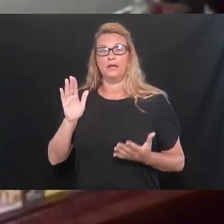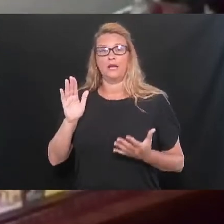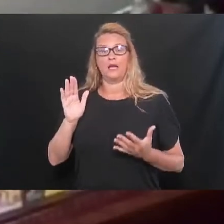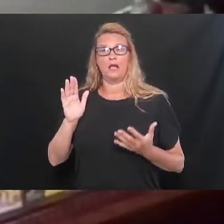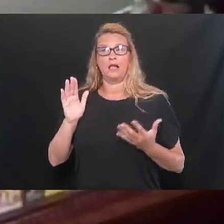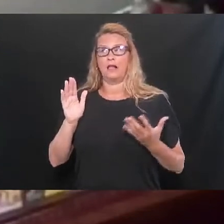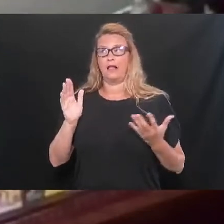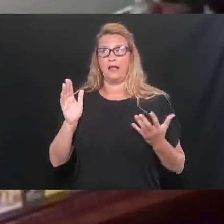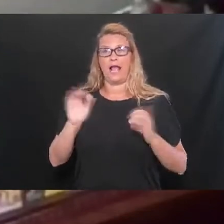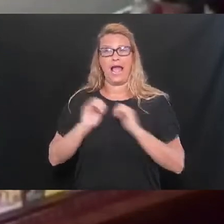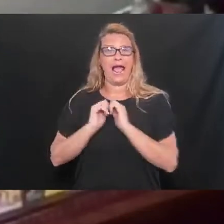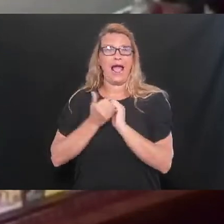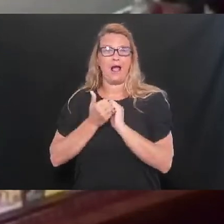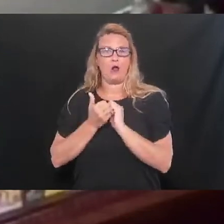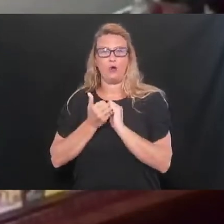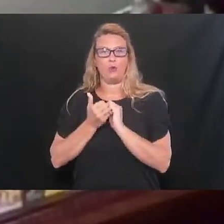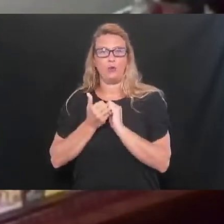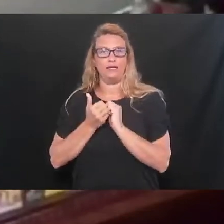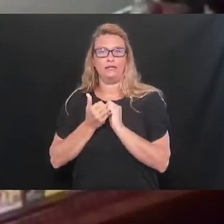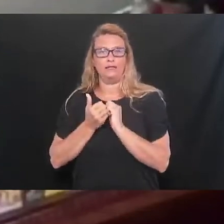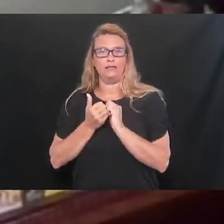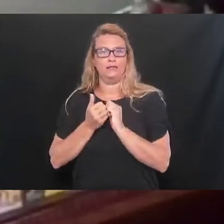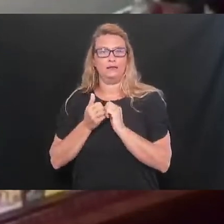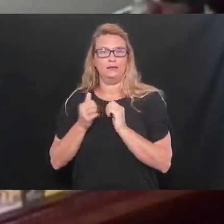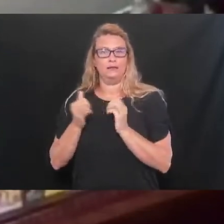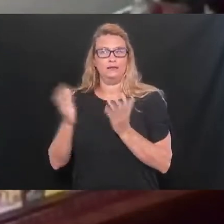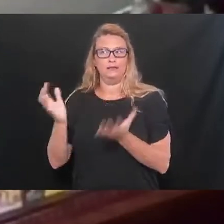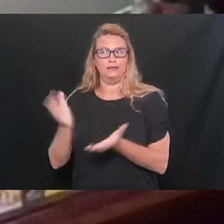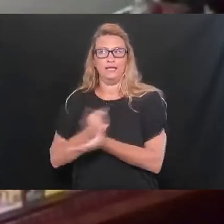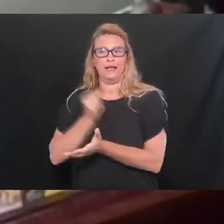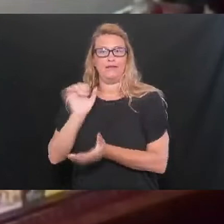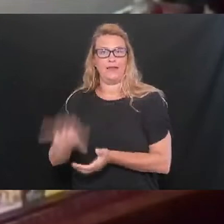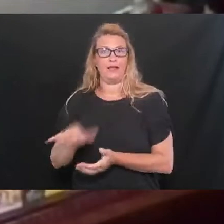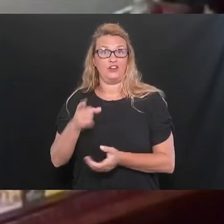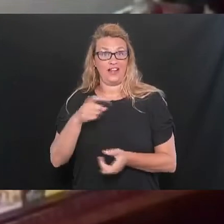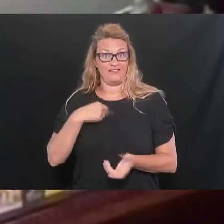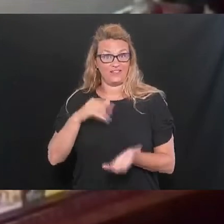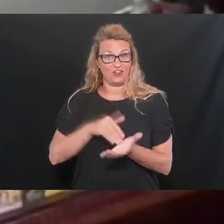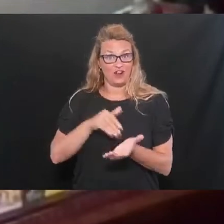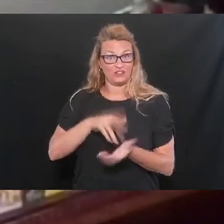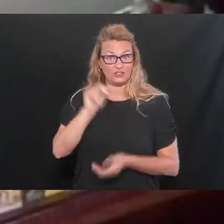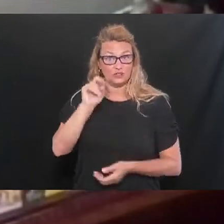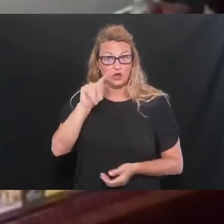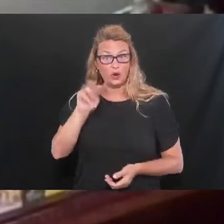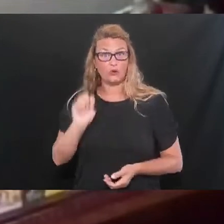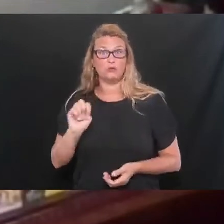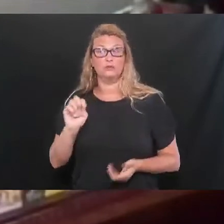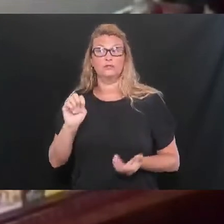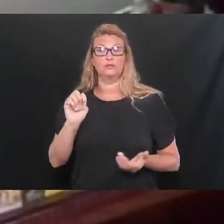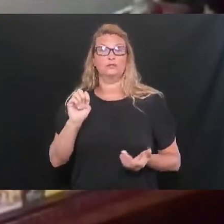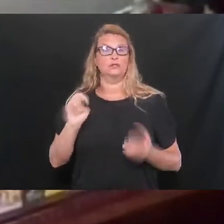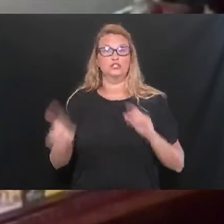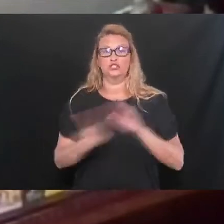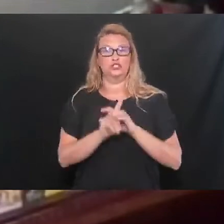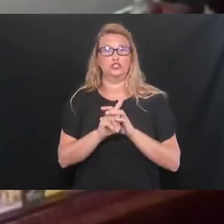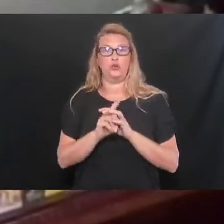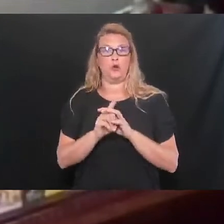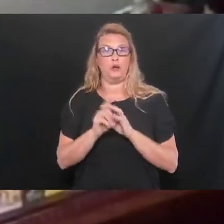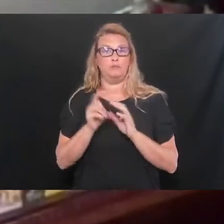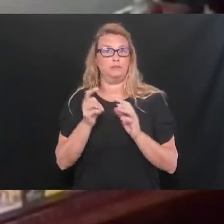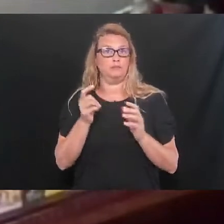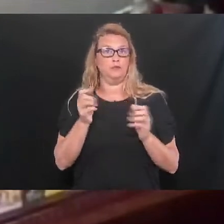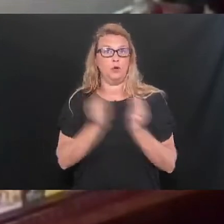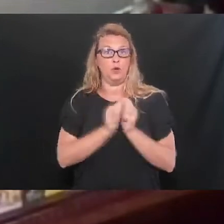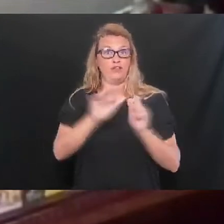you go about getting that booster once that starts up? Do you have to have a doctor's note saying you're 8 months out, or just show up at a vaccine site